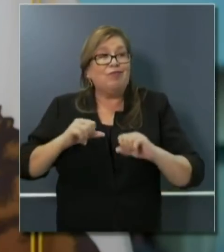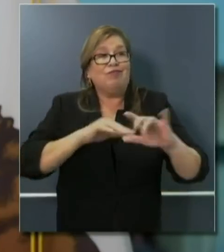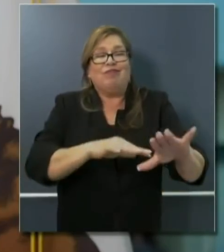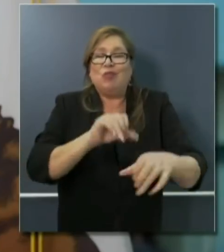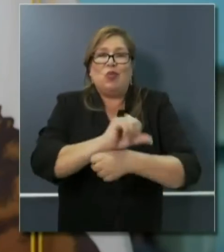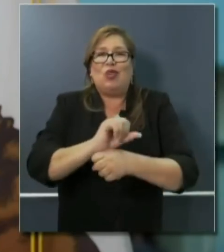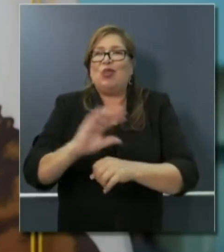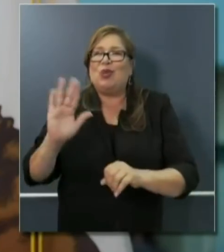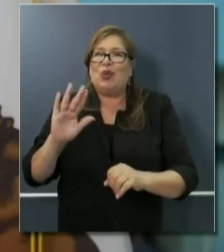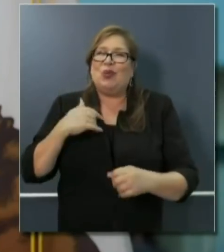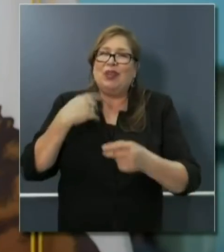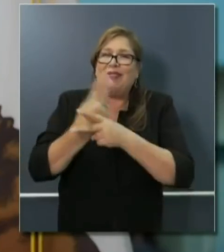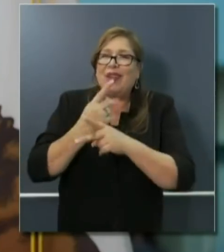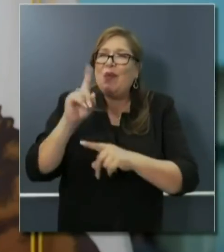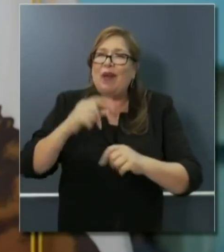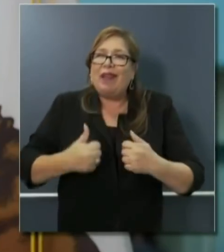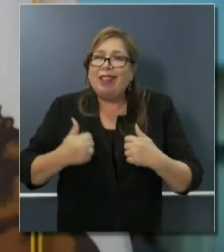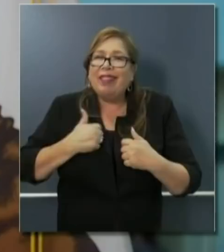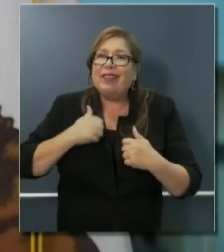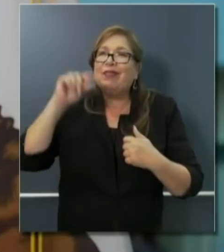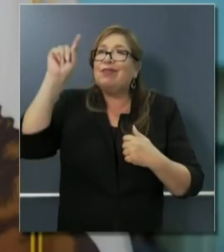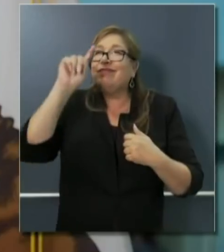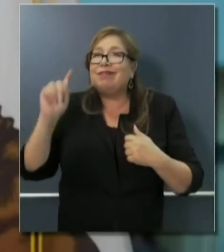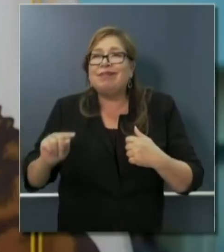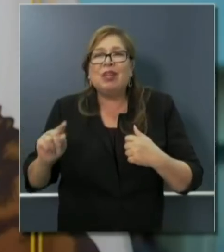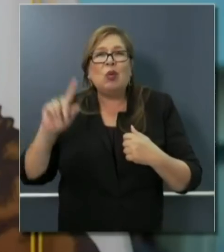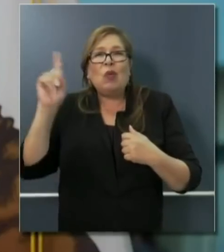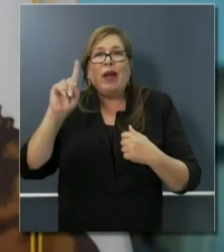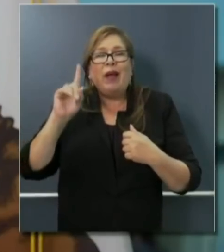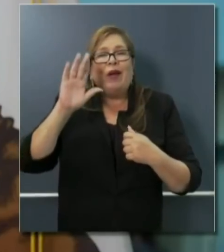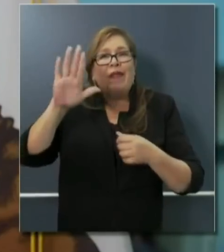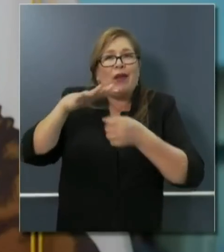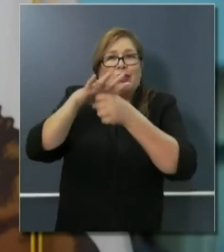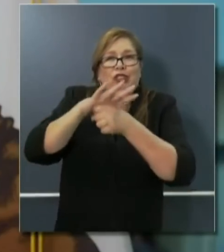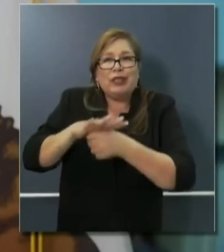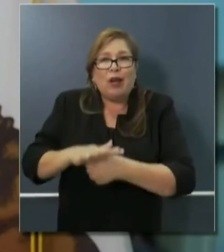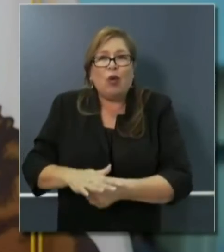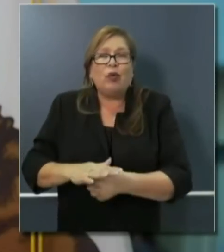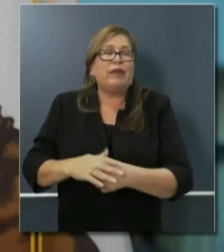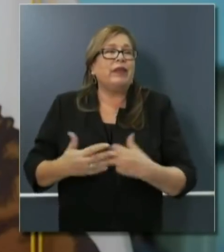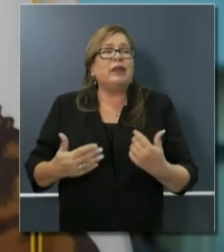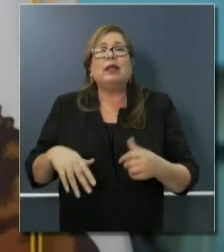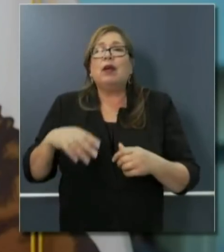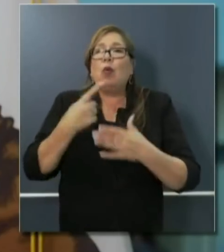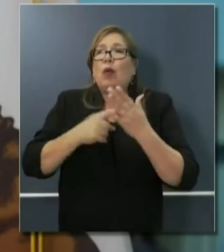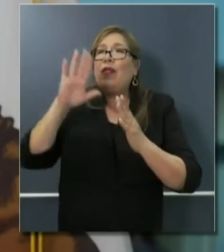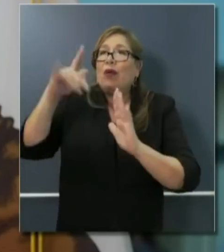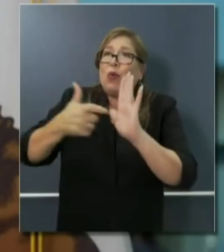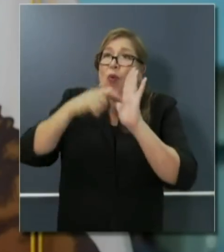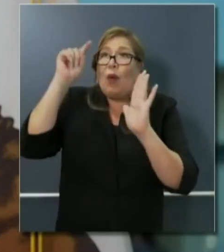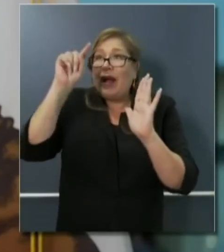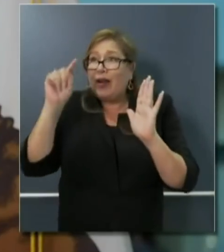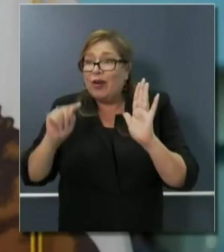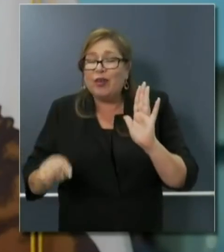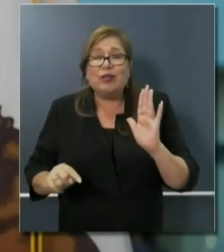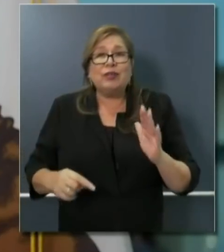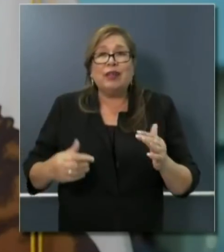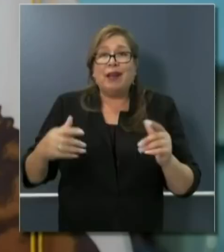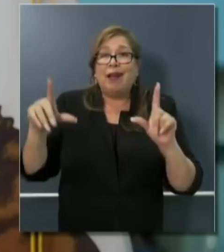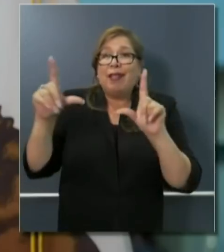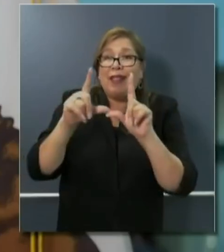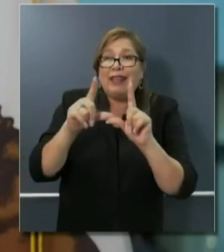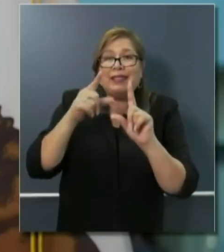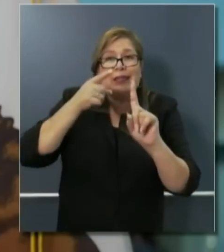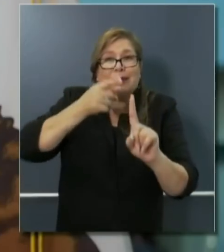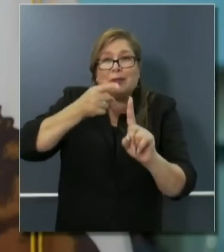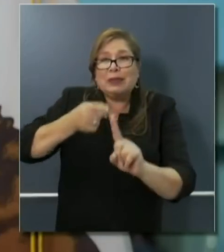looking at geography. We're looking at specialty. We're looking to make sure the licensing can be dealt with and appropriated according to